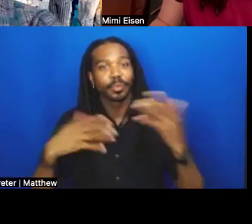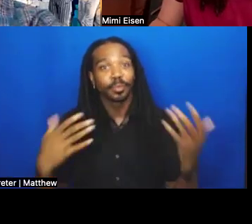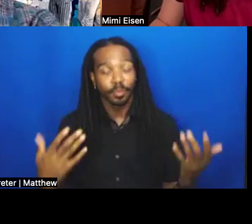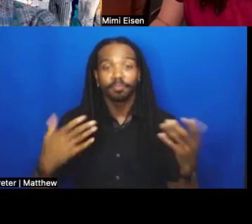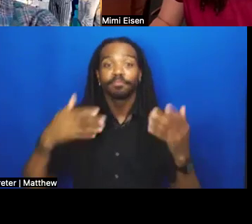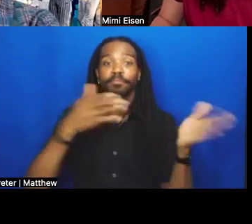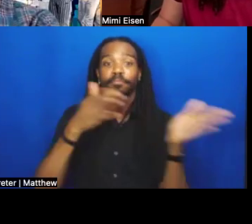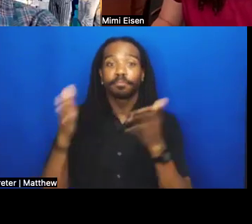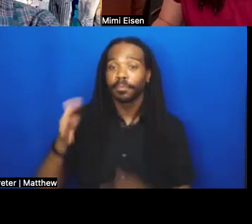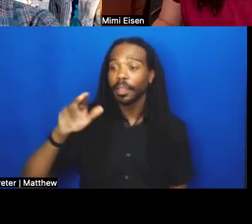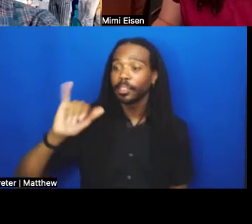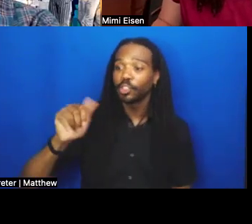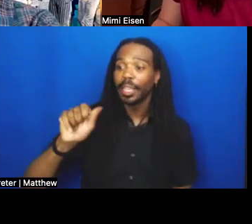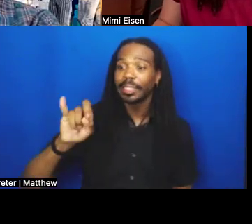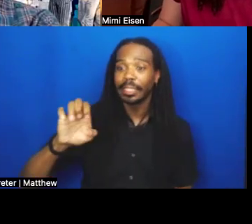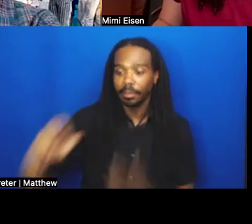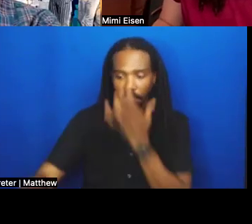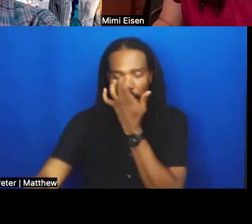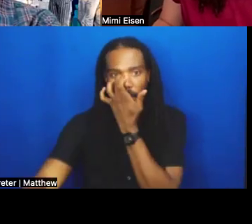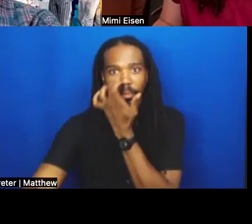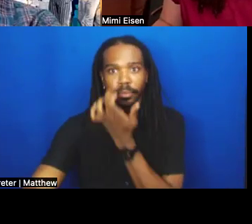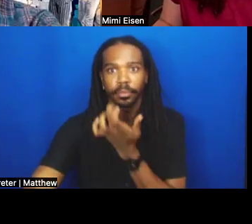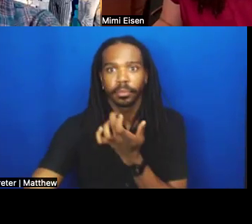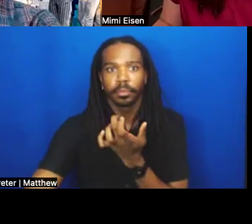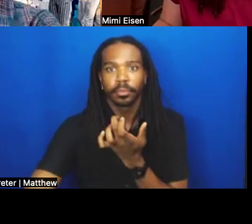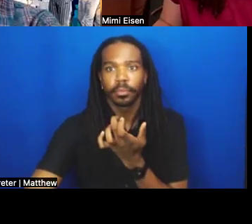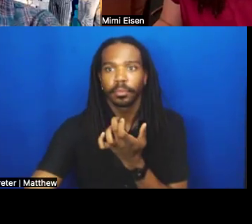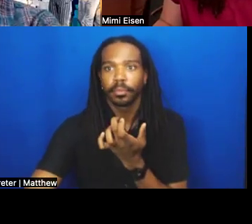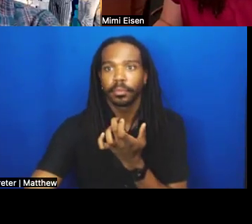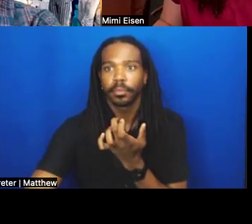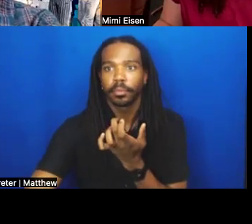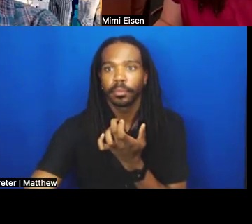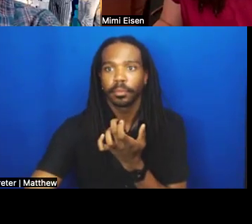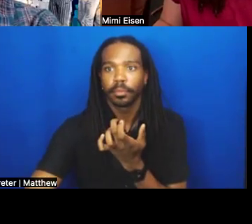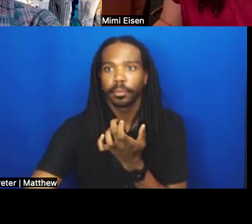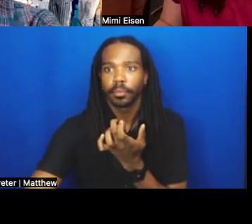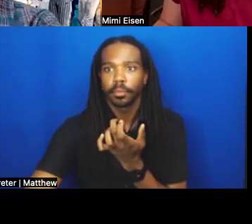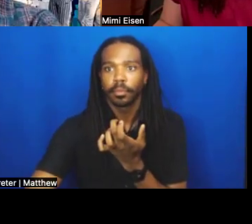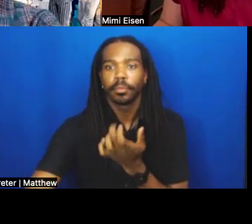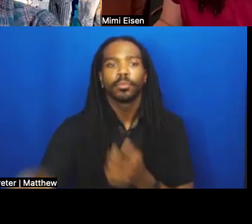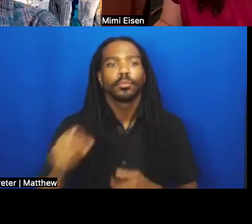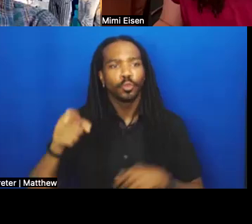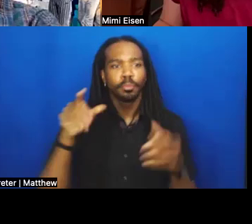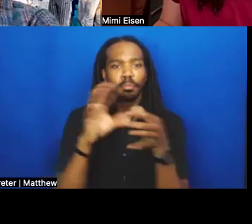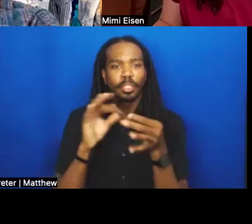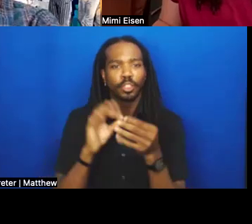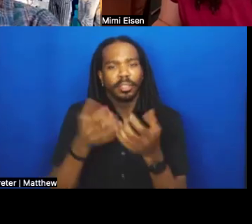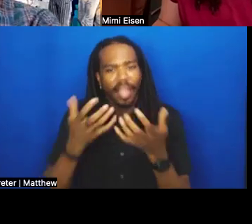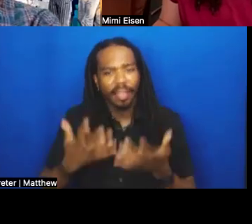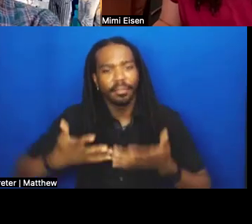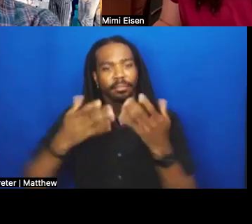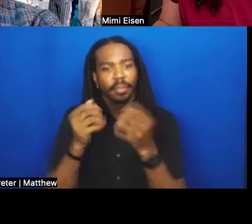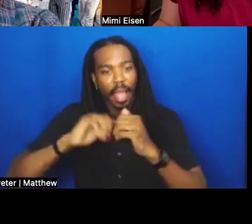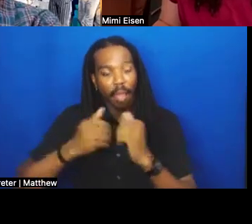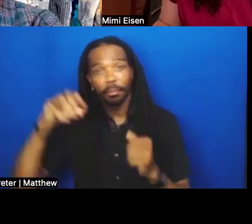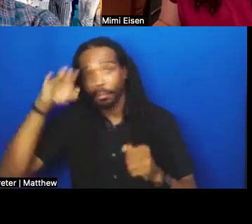to turn to you. You've written a lot about how including Black voices, both during the Revolutionary